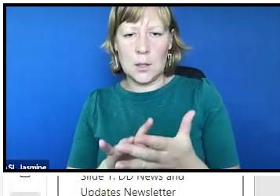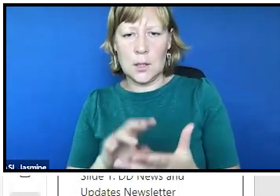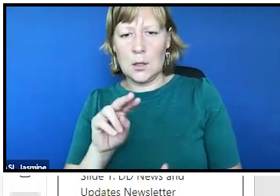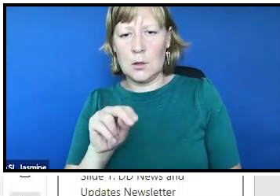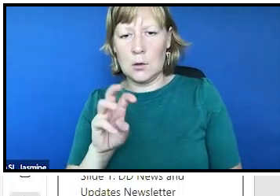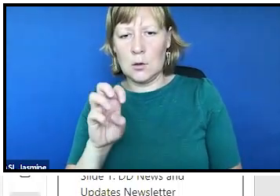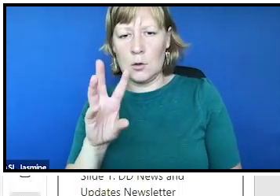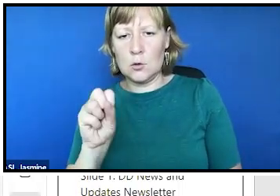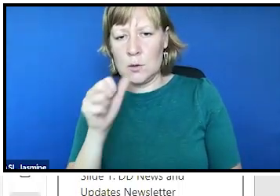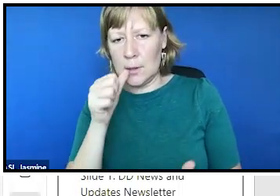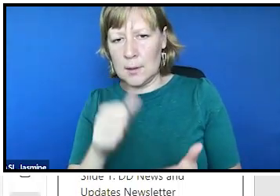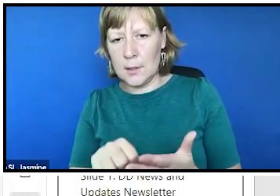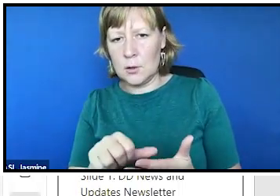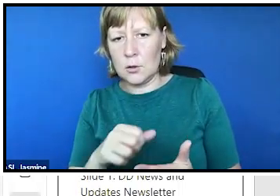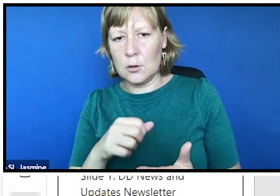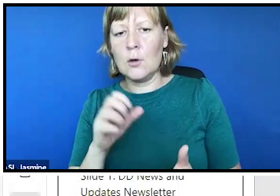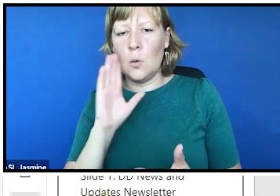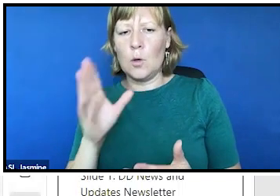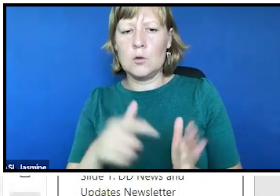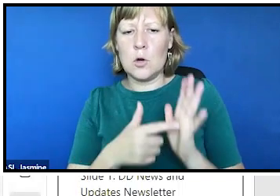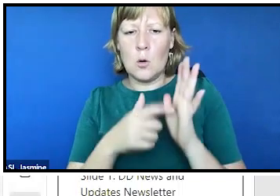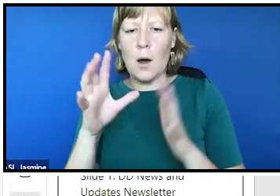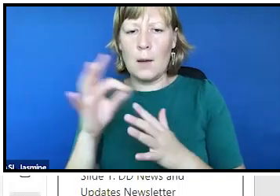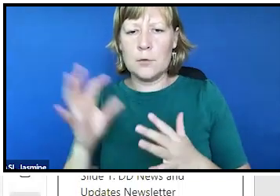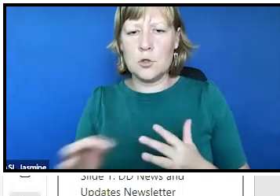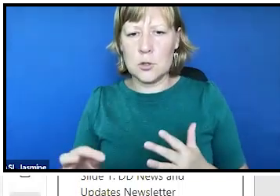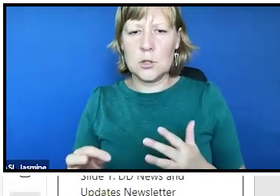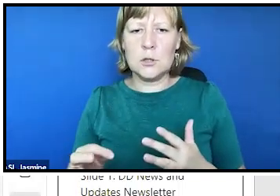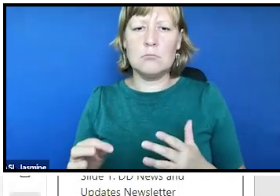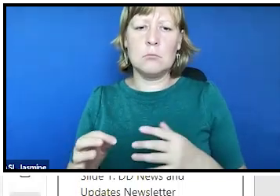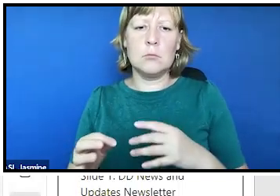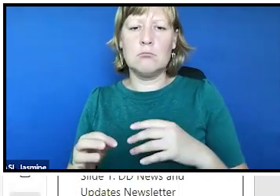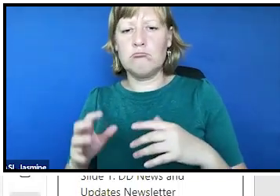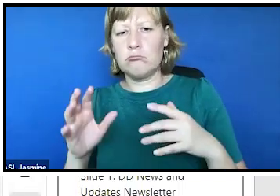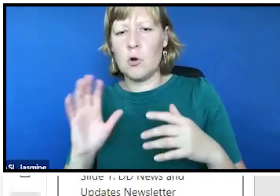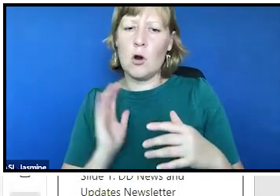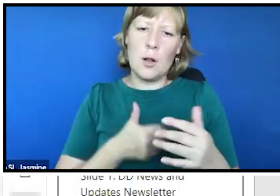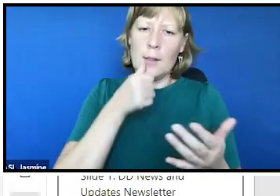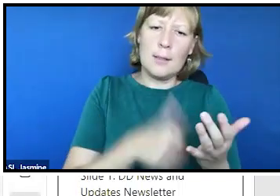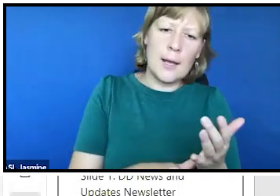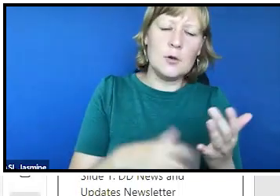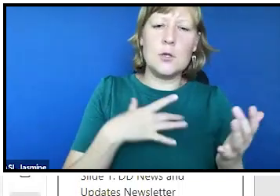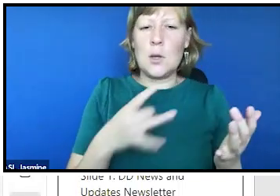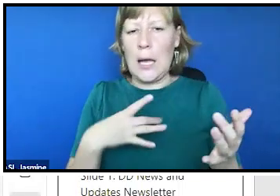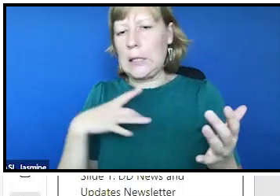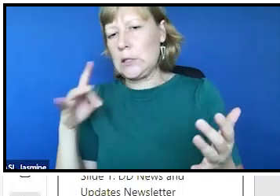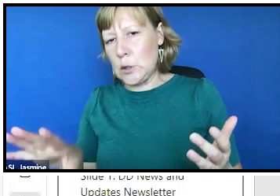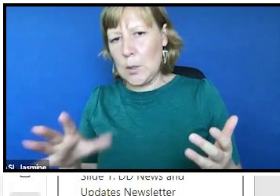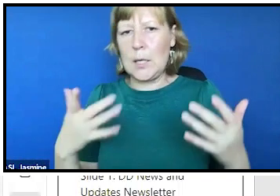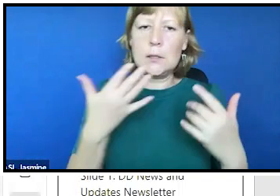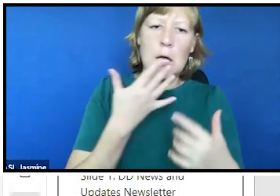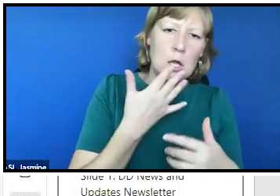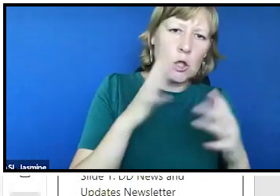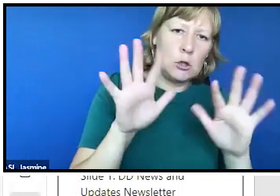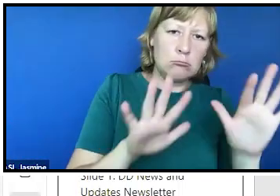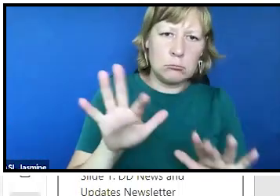on the survey to just sort of be honest. Do you like it? Do you not like it? Do you like the color scheme? Do you like the information that we're providing? What kind